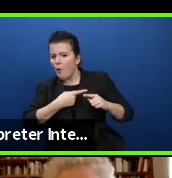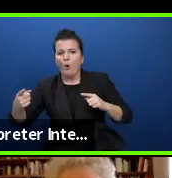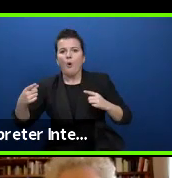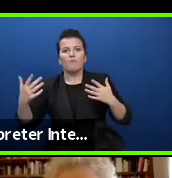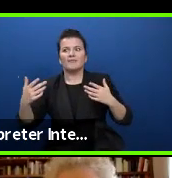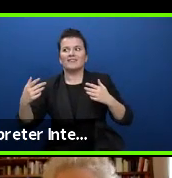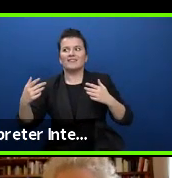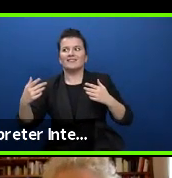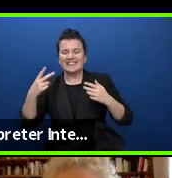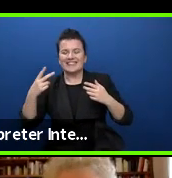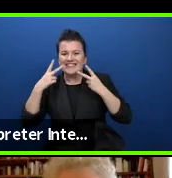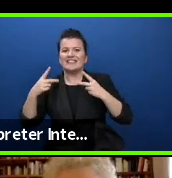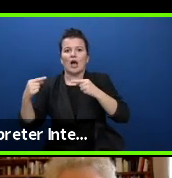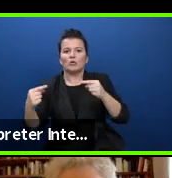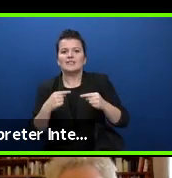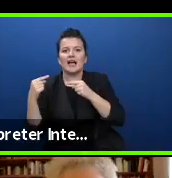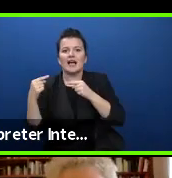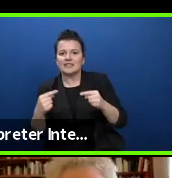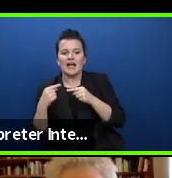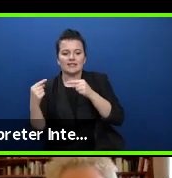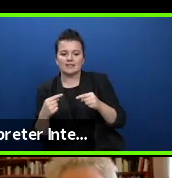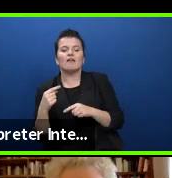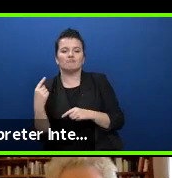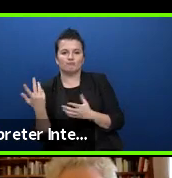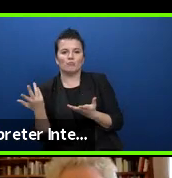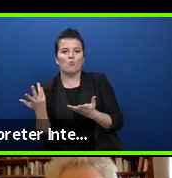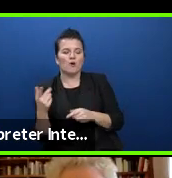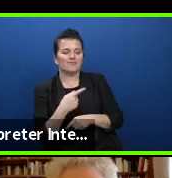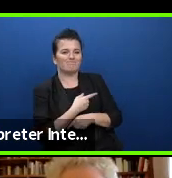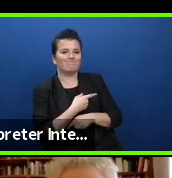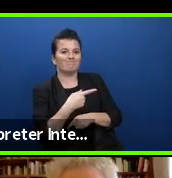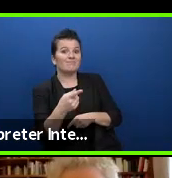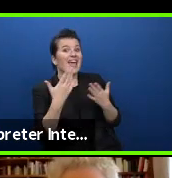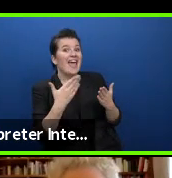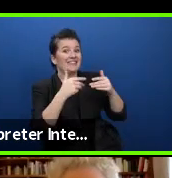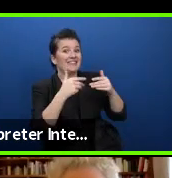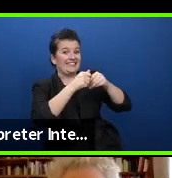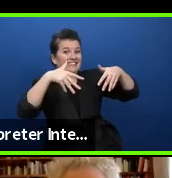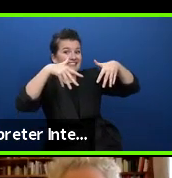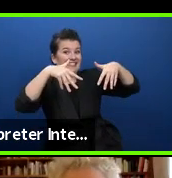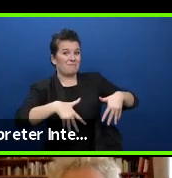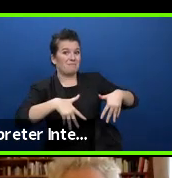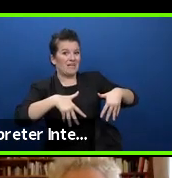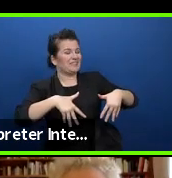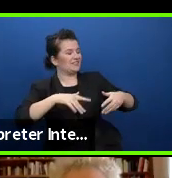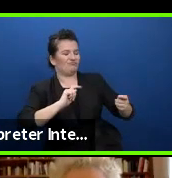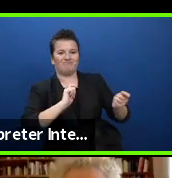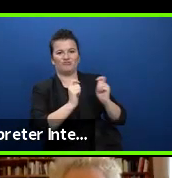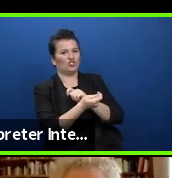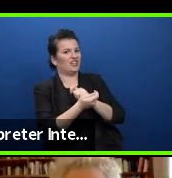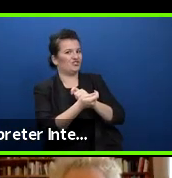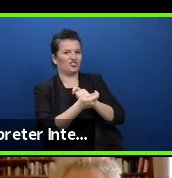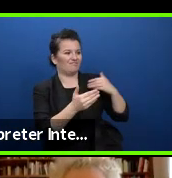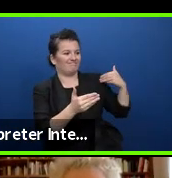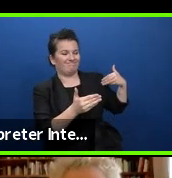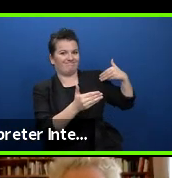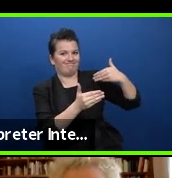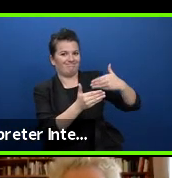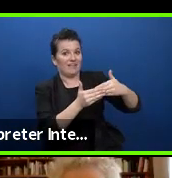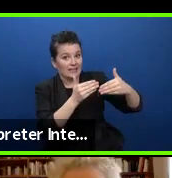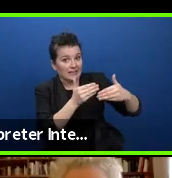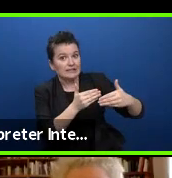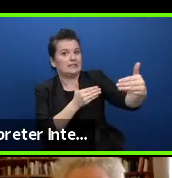really are aware that the entire system needs to be renovated. And that it cannot be go on as it has happened now